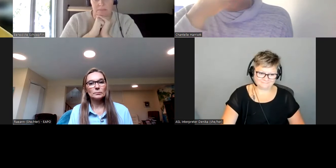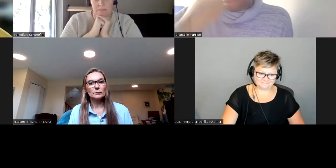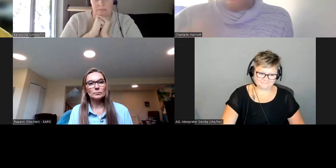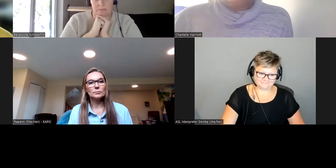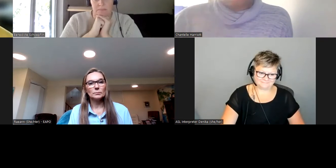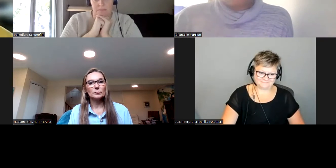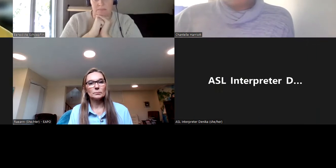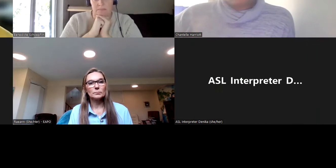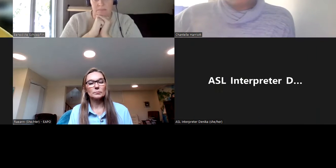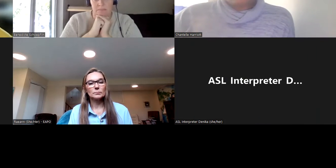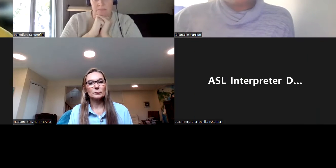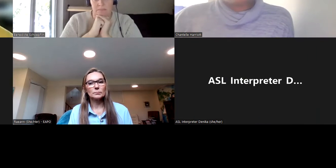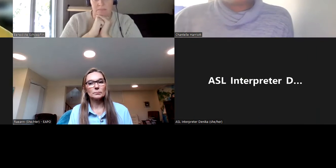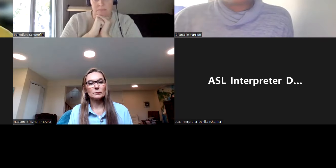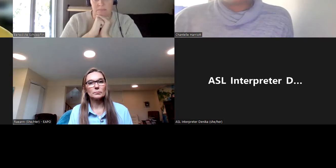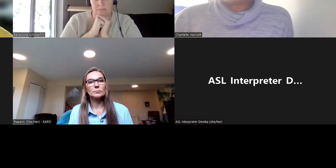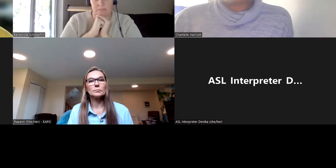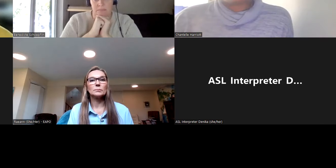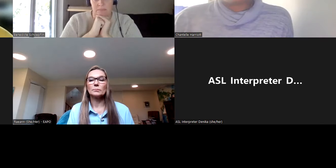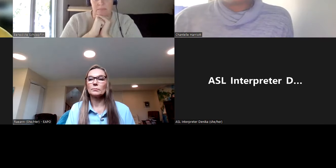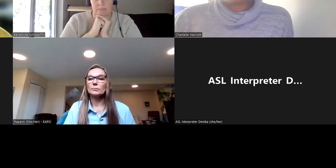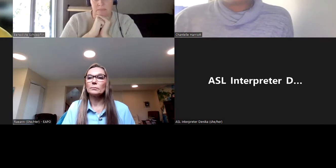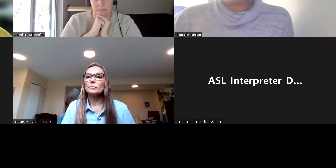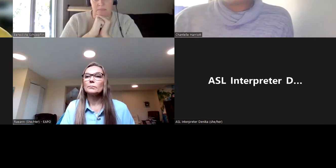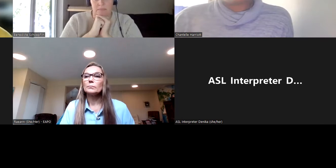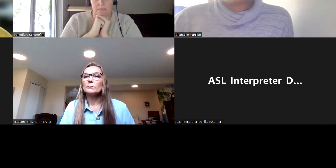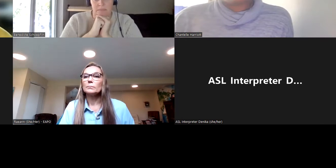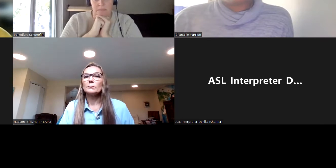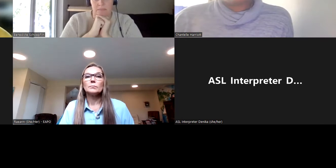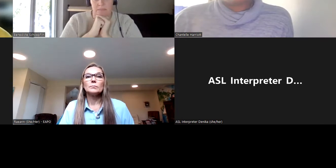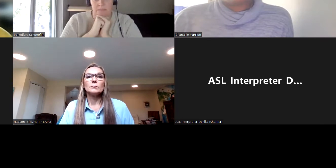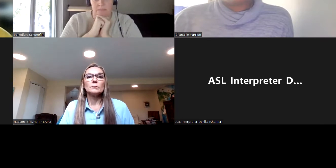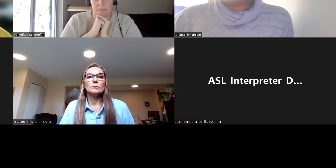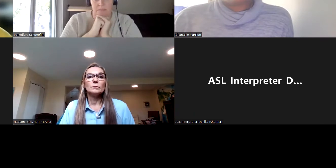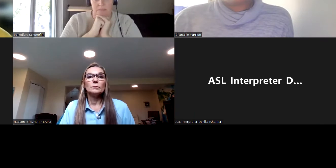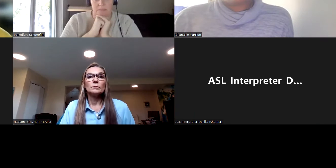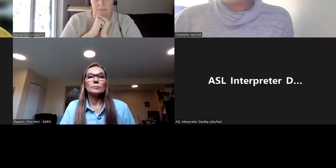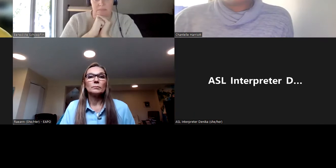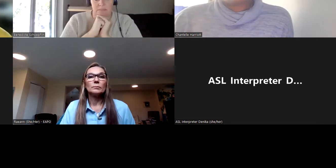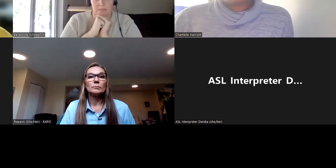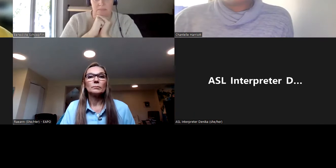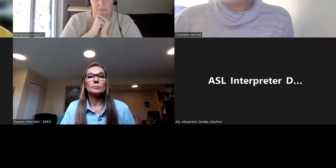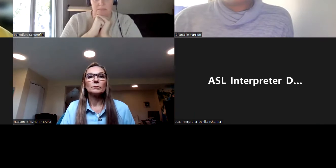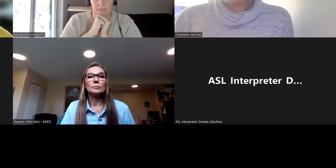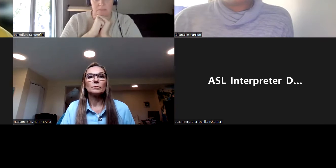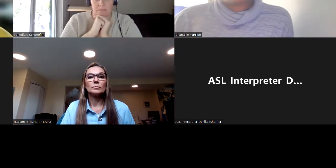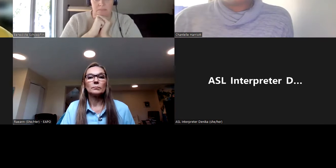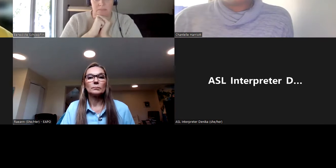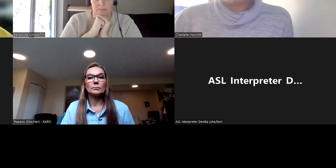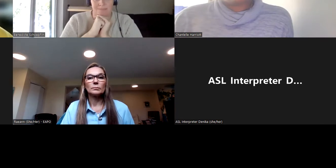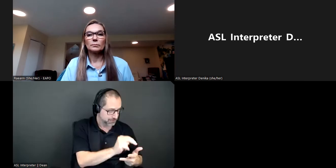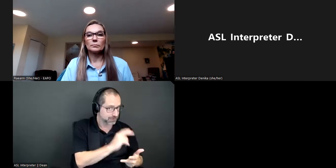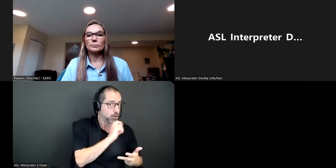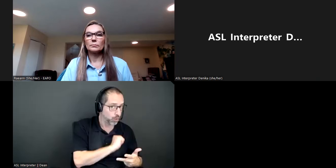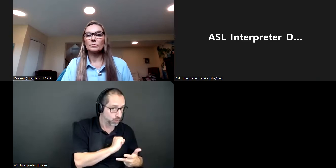There's 7 communities here in the Giksan territories, Indigenous communities, plus the 3 Hazeltons, Old Hazelton, South Hazelton, and